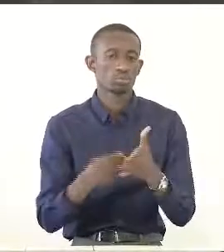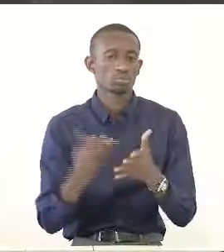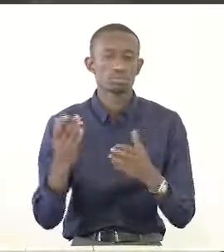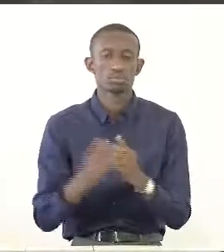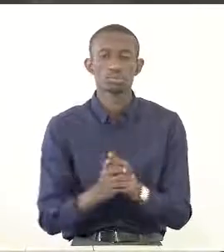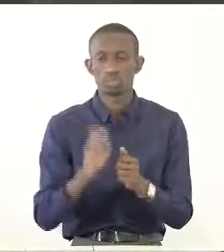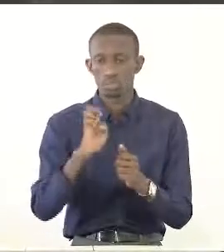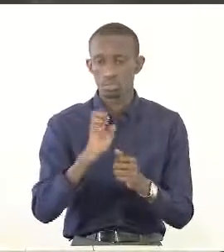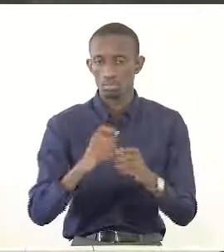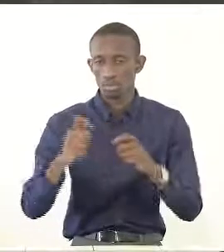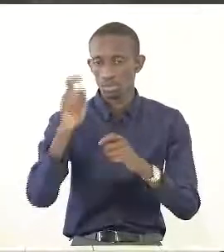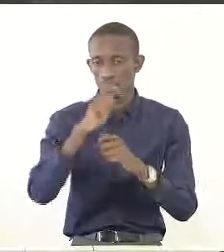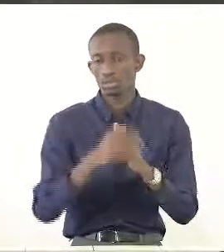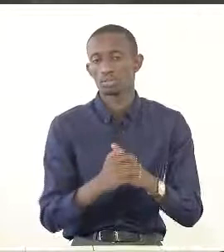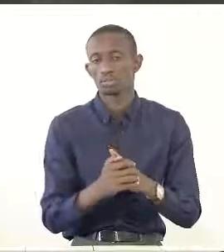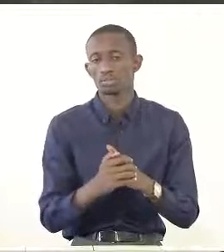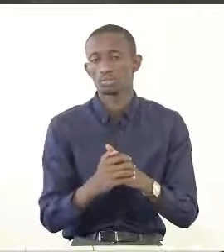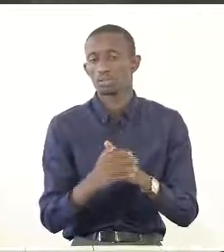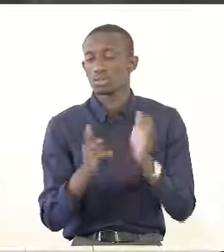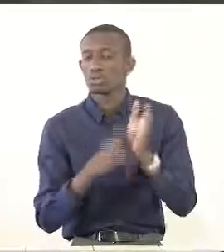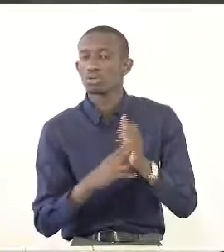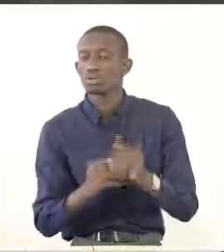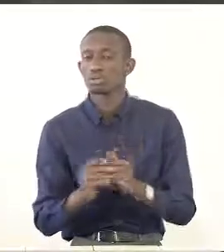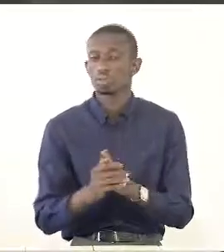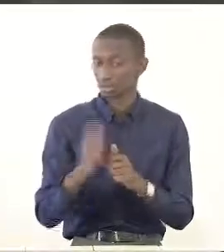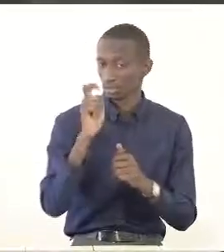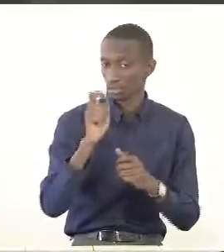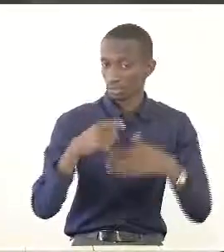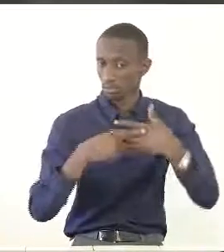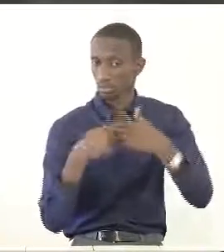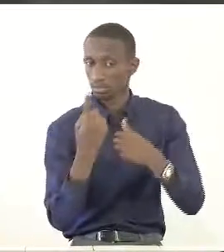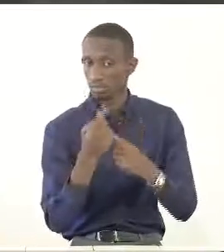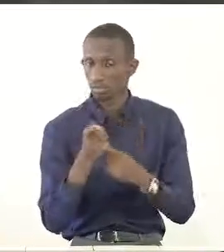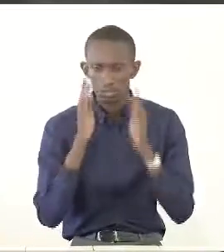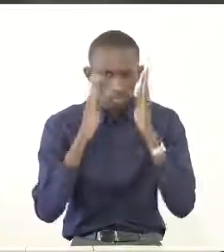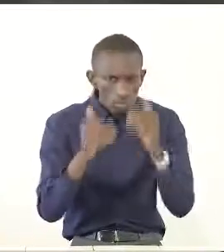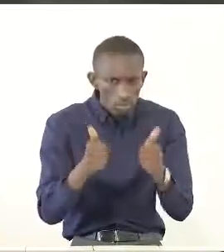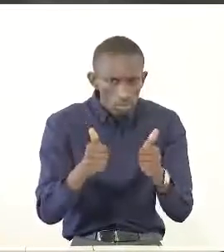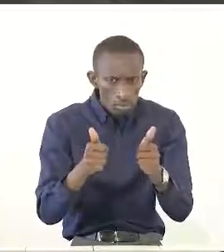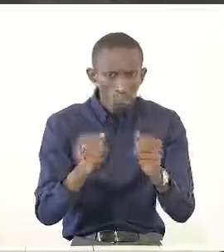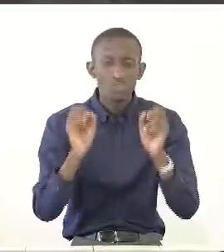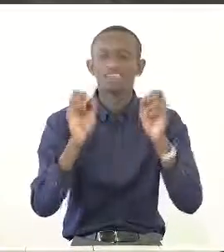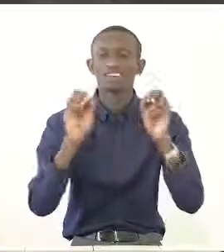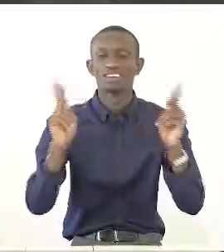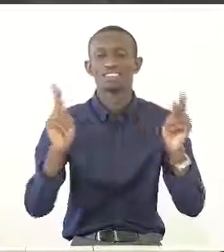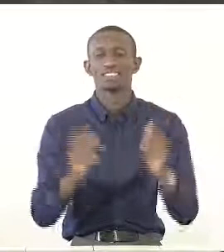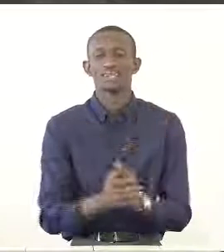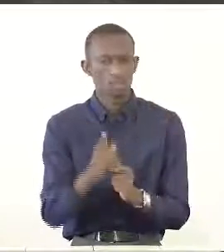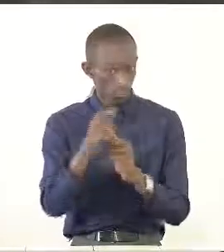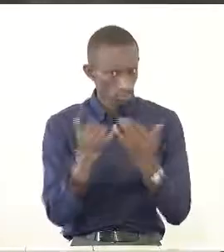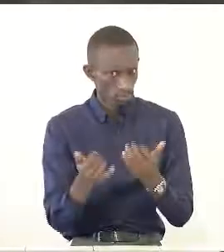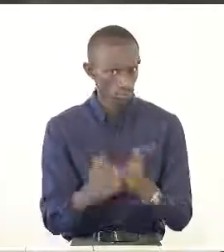which is equal to z minus 1. Are we together? Okay.